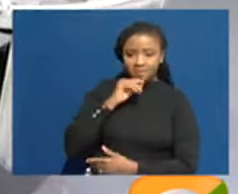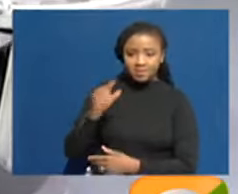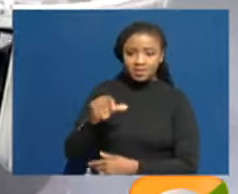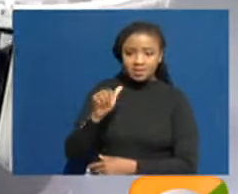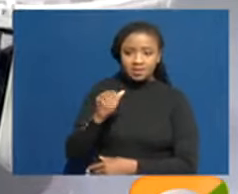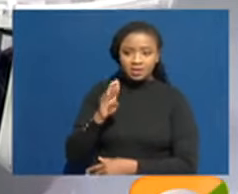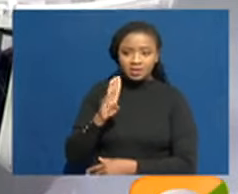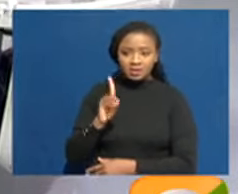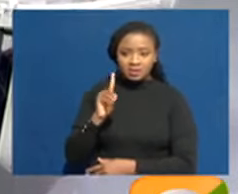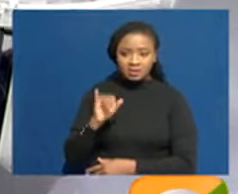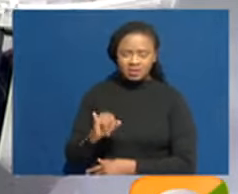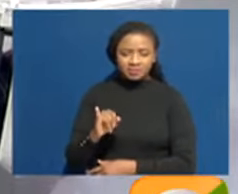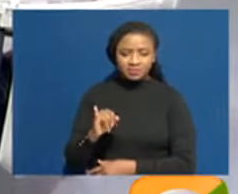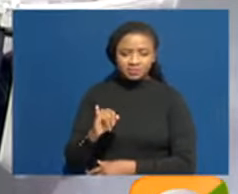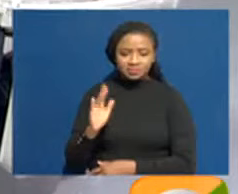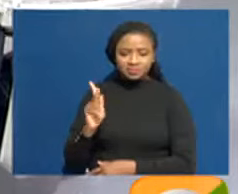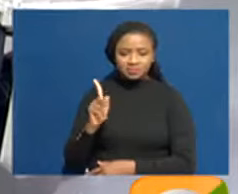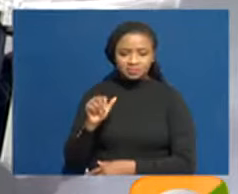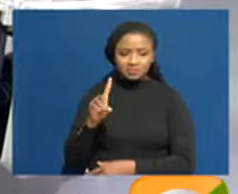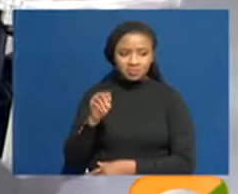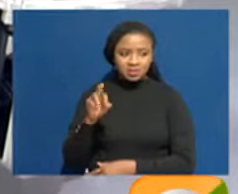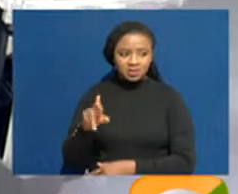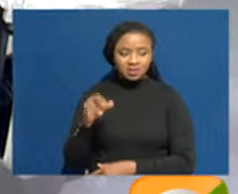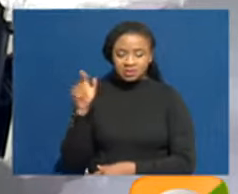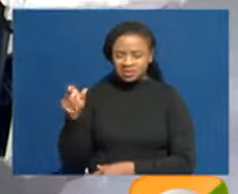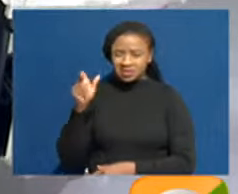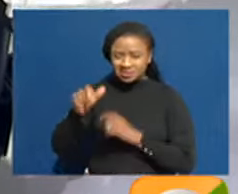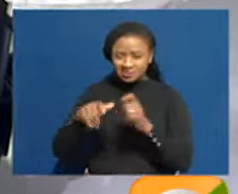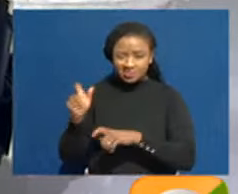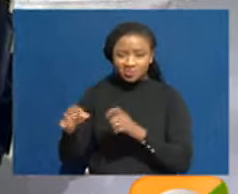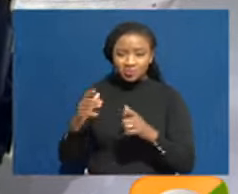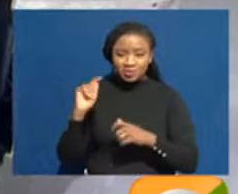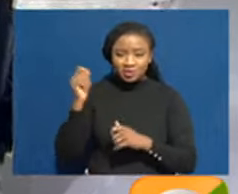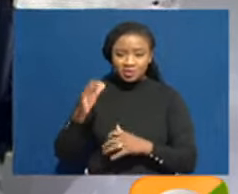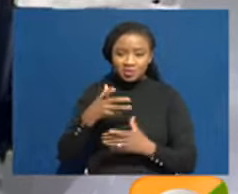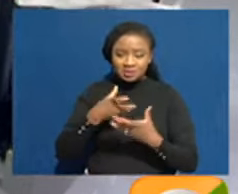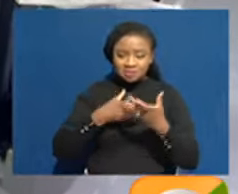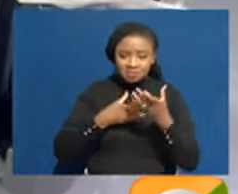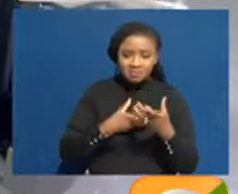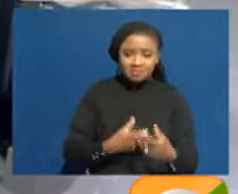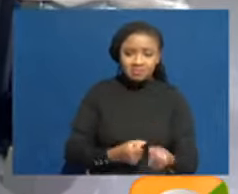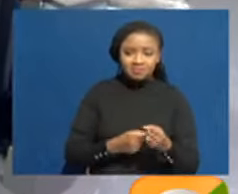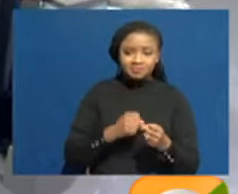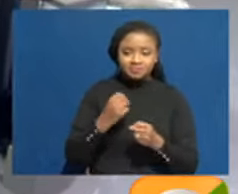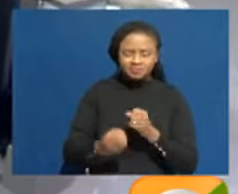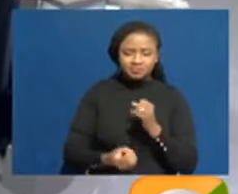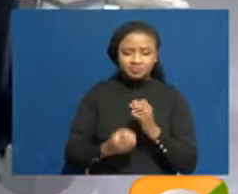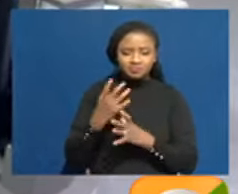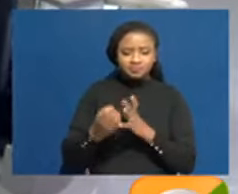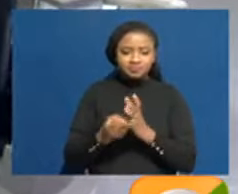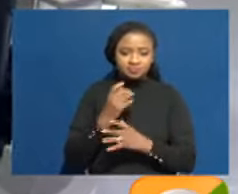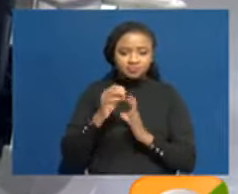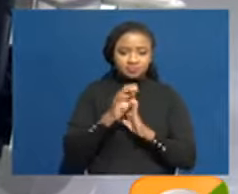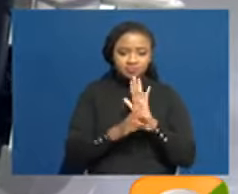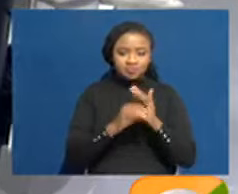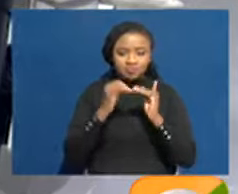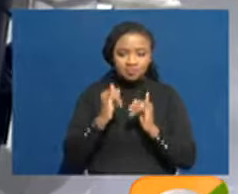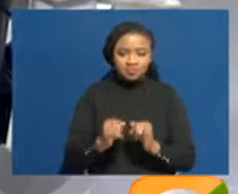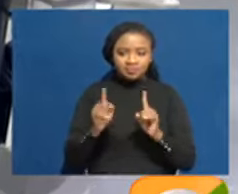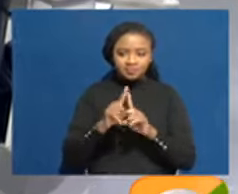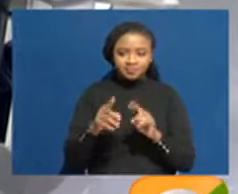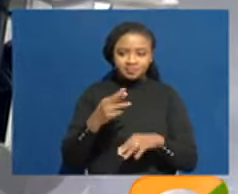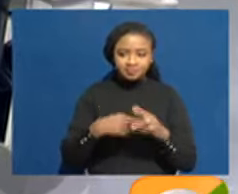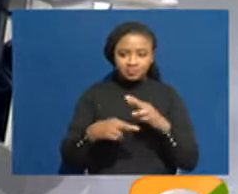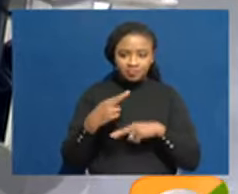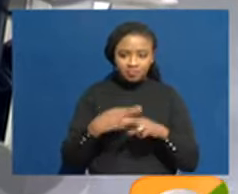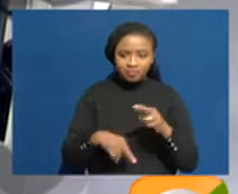Kenyans trusted as they put in place a new constitution. As the Parliamentary Select Committee on Constitutional Review chairman, he was often a voice